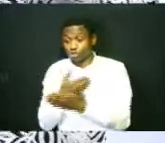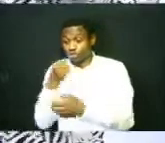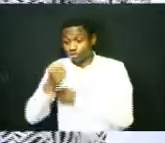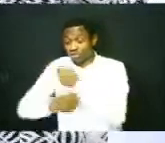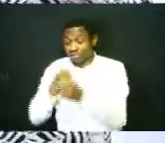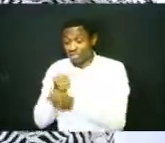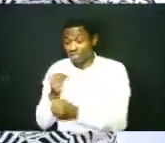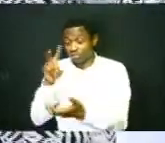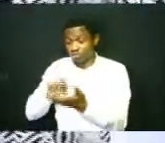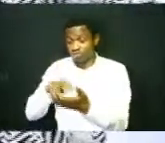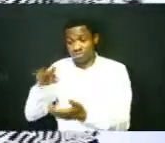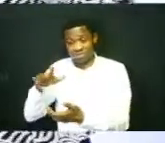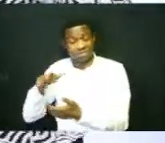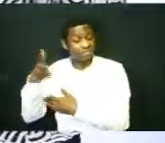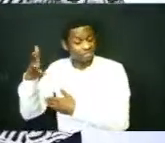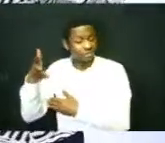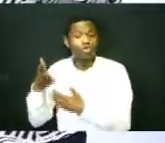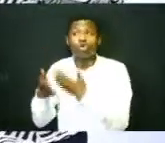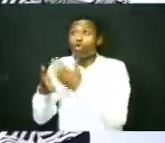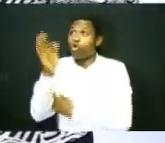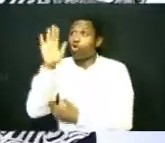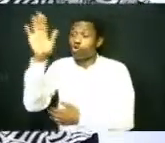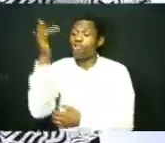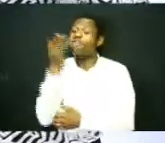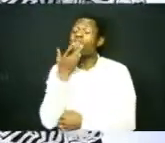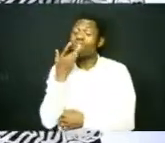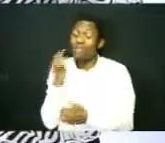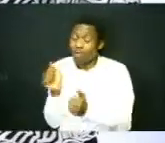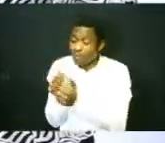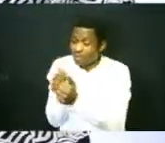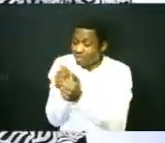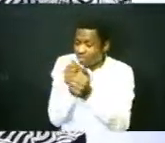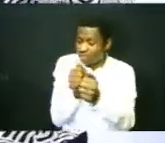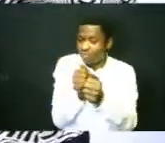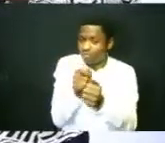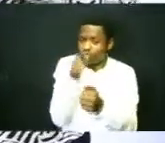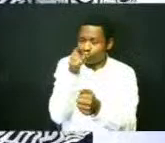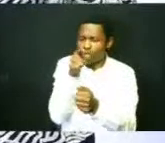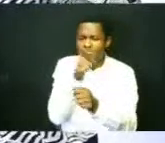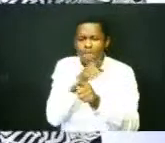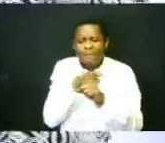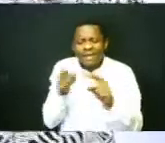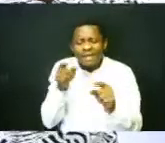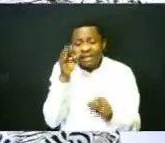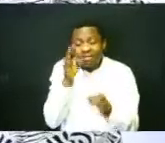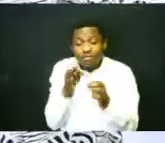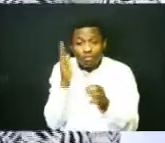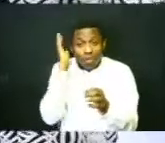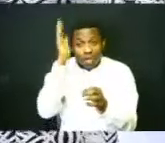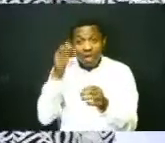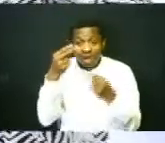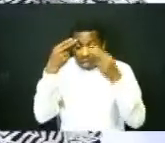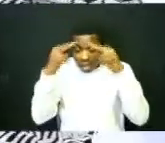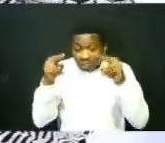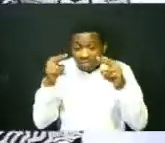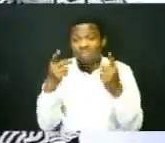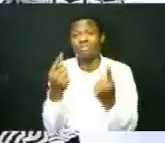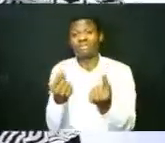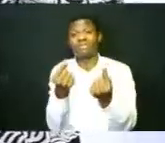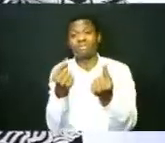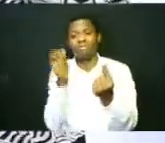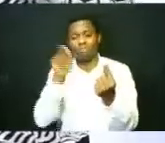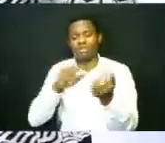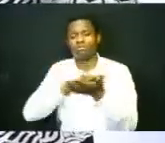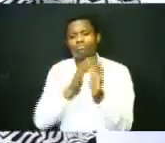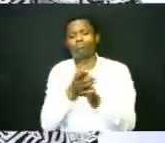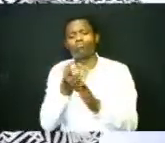But for it to be sustained, you have to be obedient to God. So if you disobey, God will cut